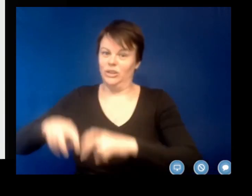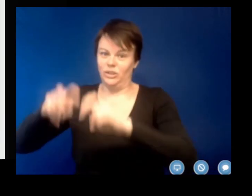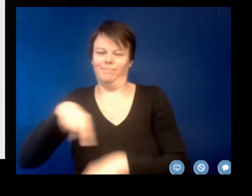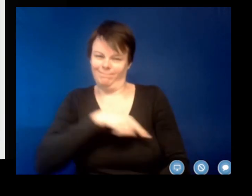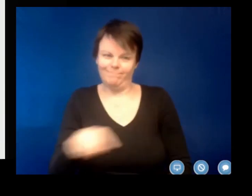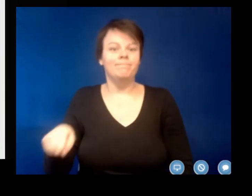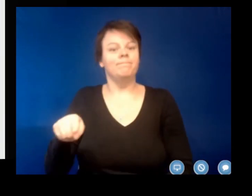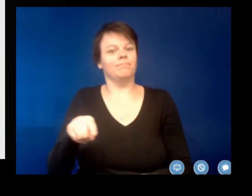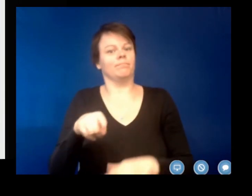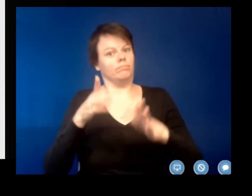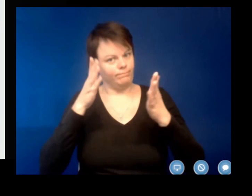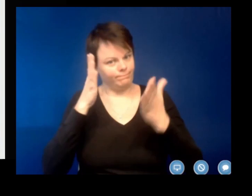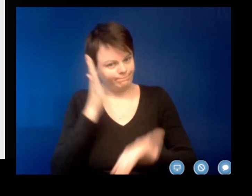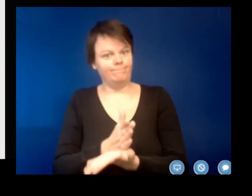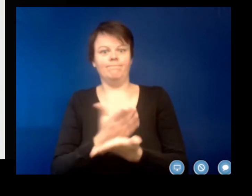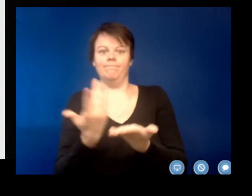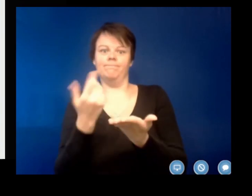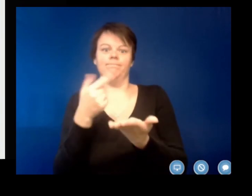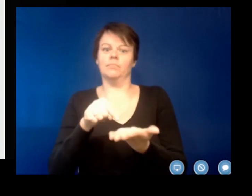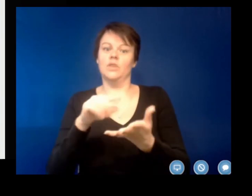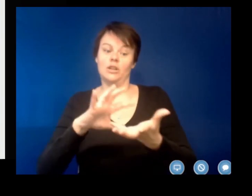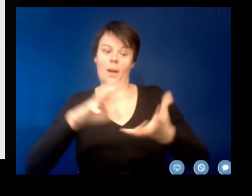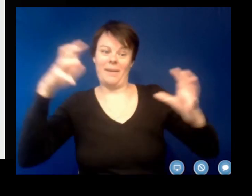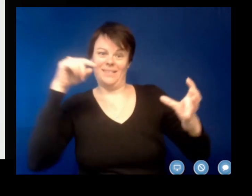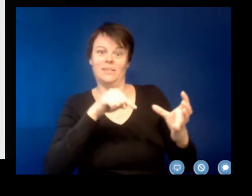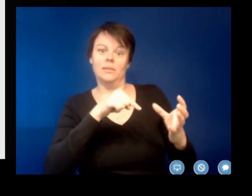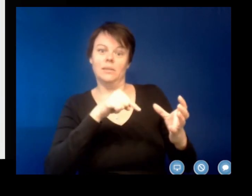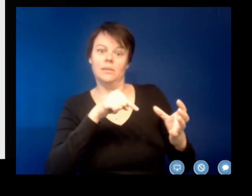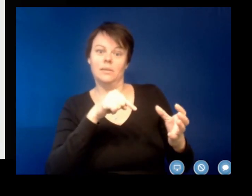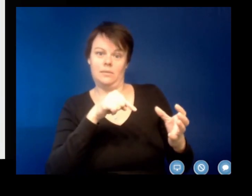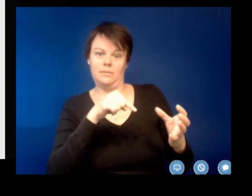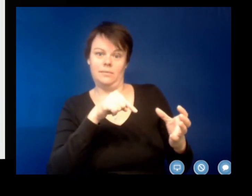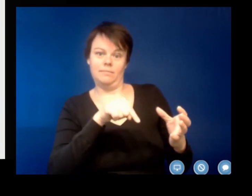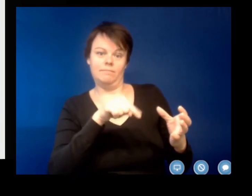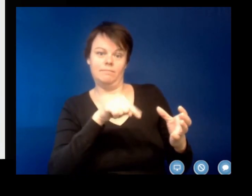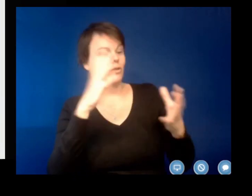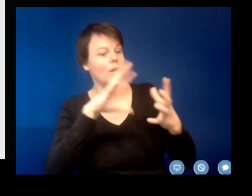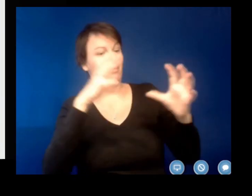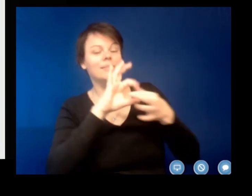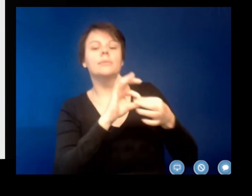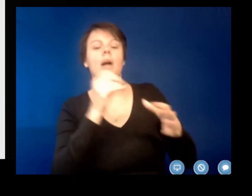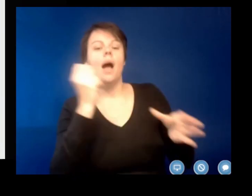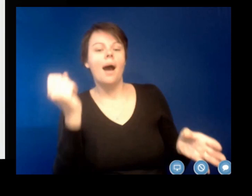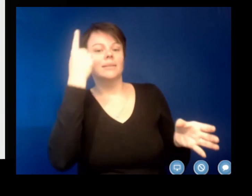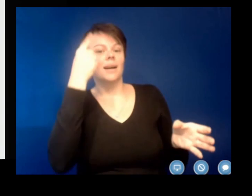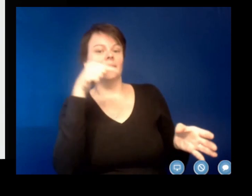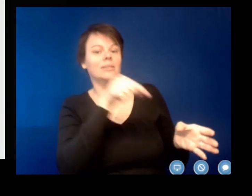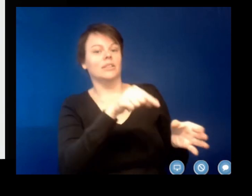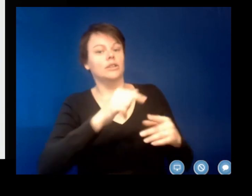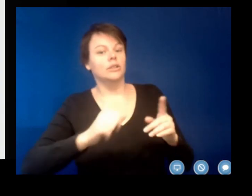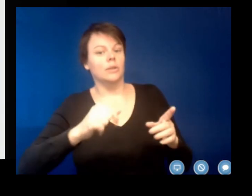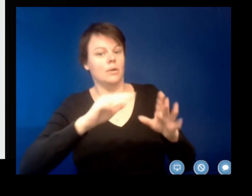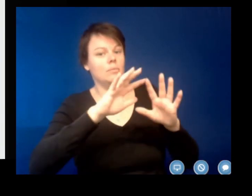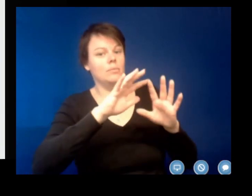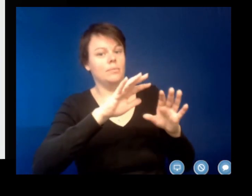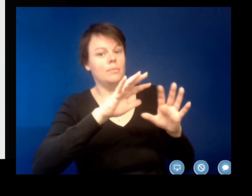Probably the studies of all students of my study would have been very good, would have been very, very well doing